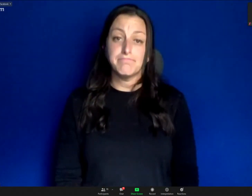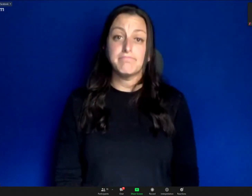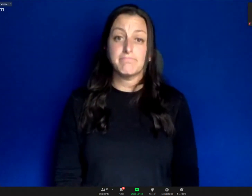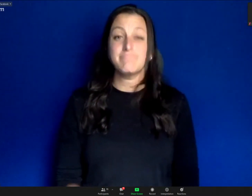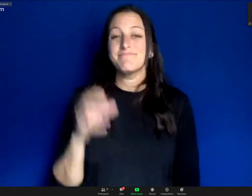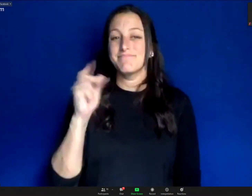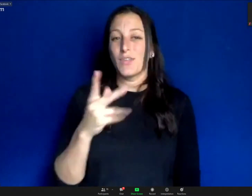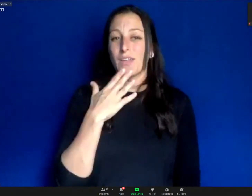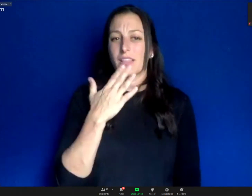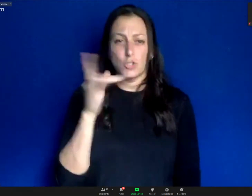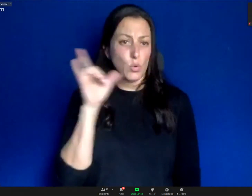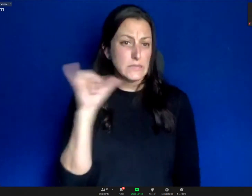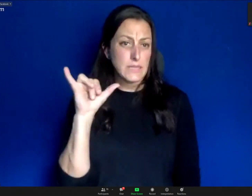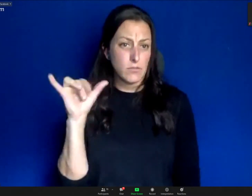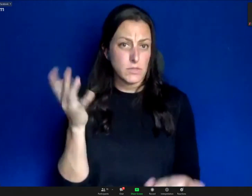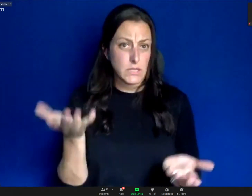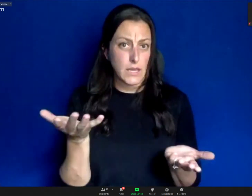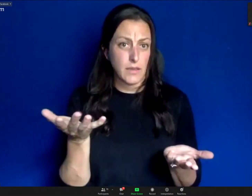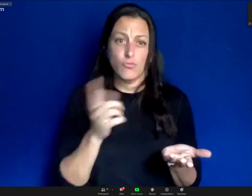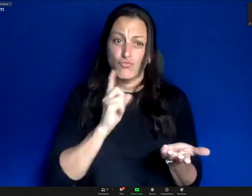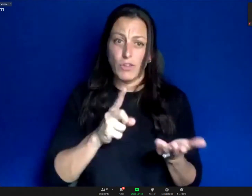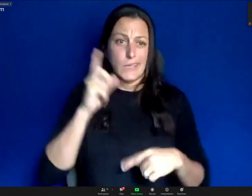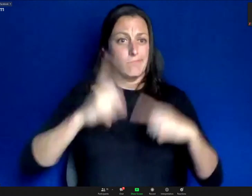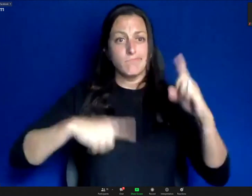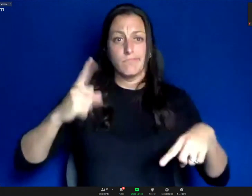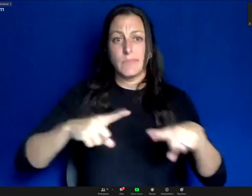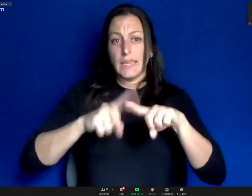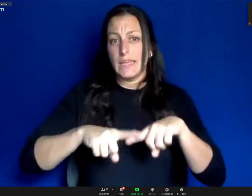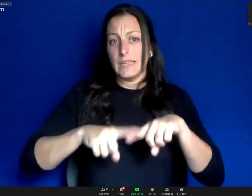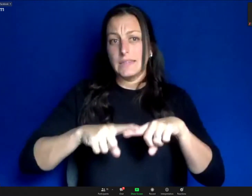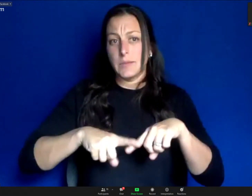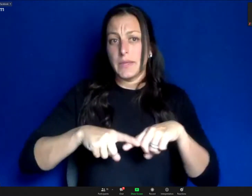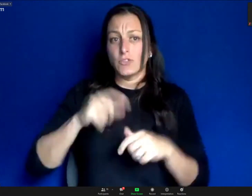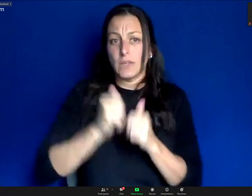Okay, thank you. So it sounds like this would, really be like a case-by-case basis.